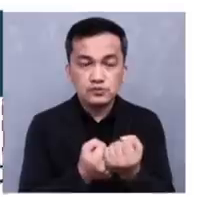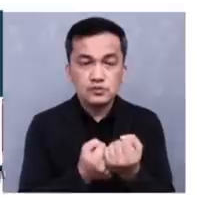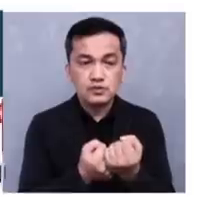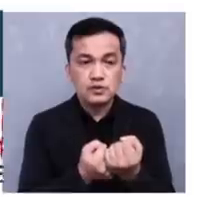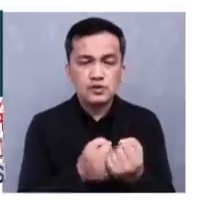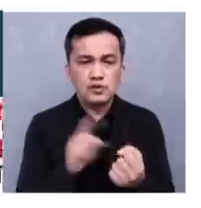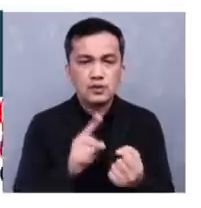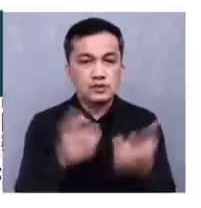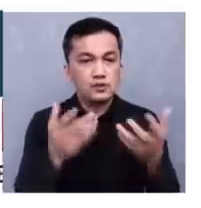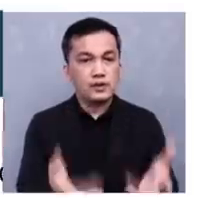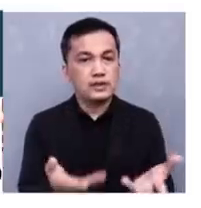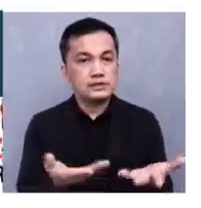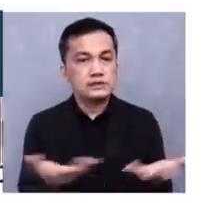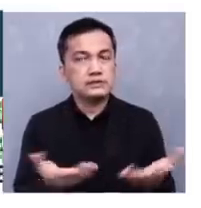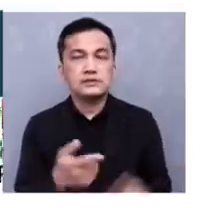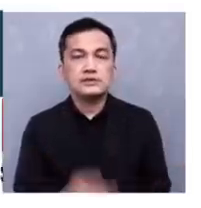here?